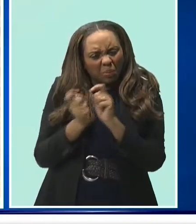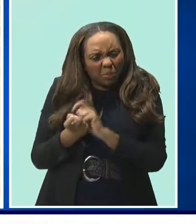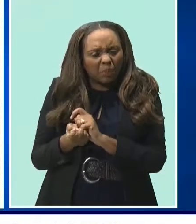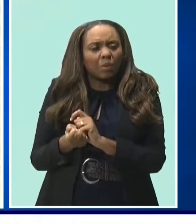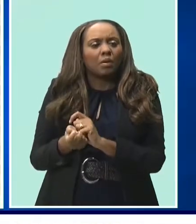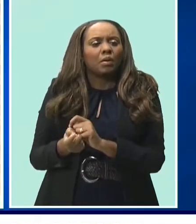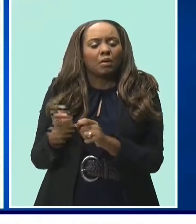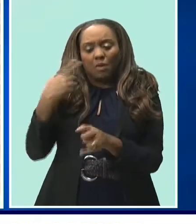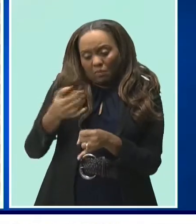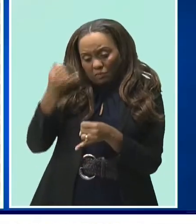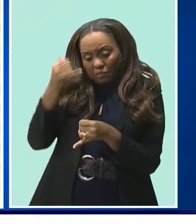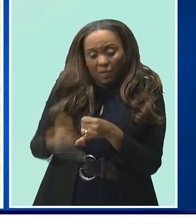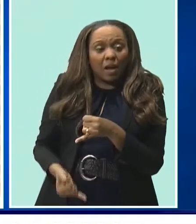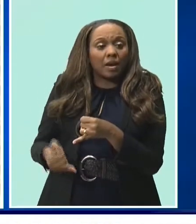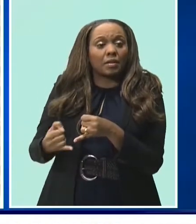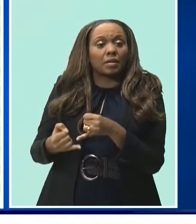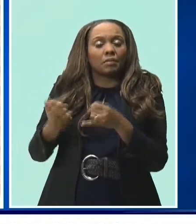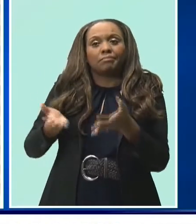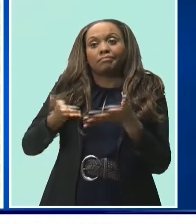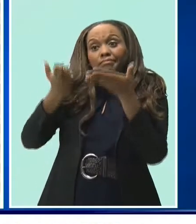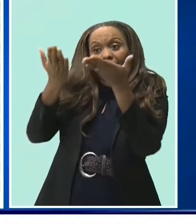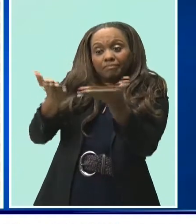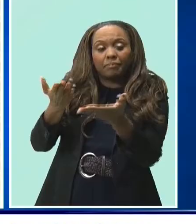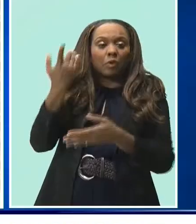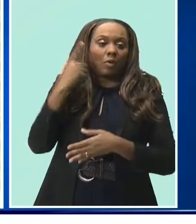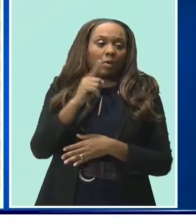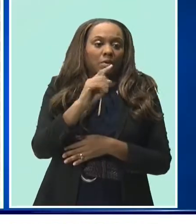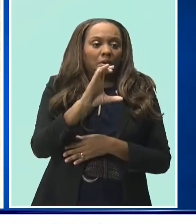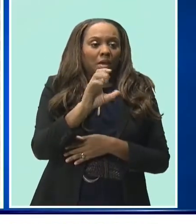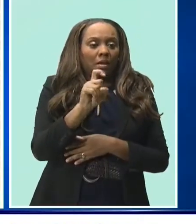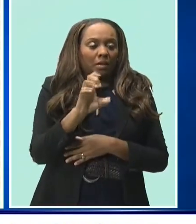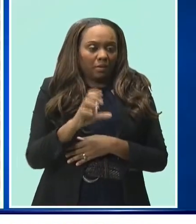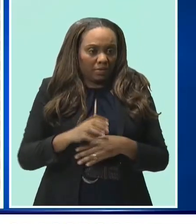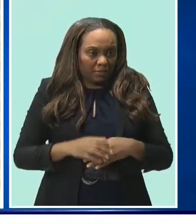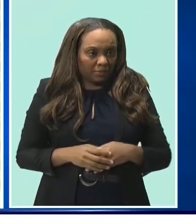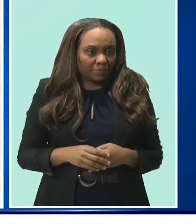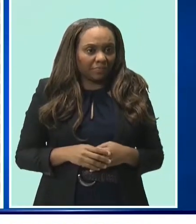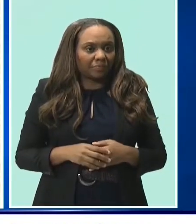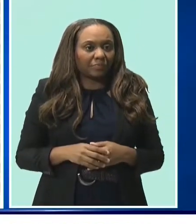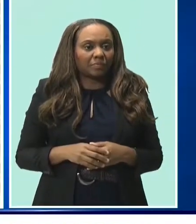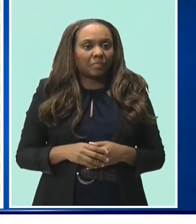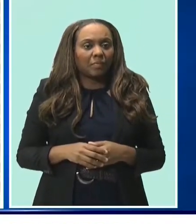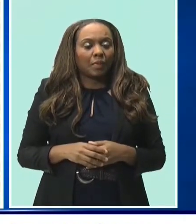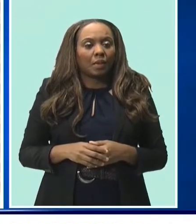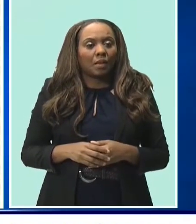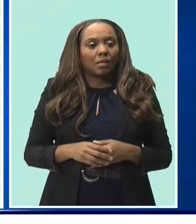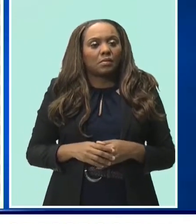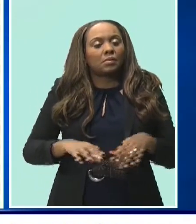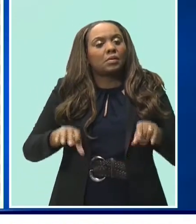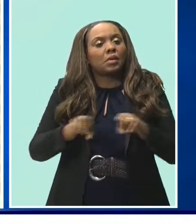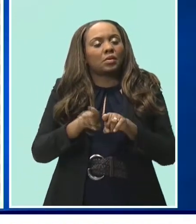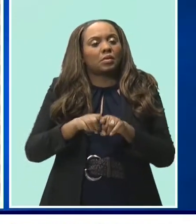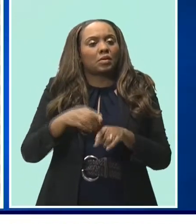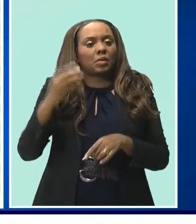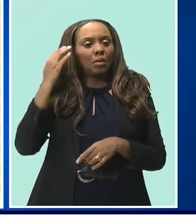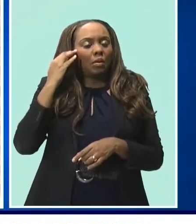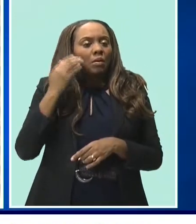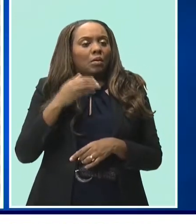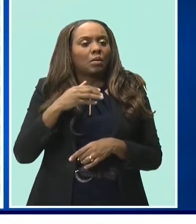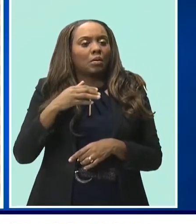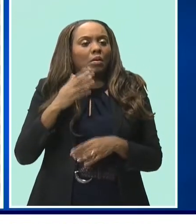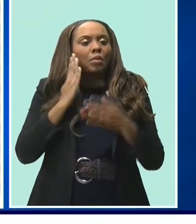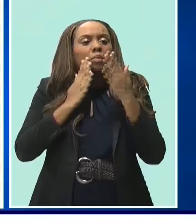the final write-ups and so on for our students. We have cosmetology. They are continuing in terms of